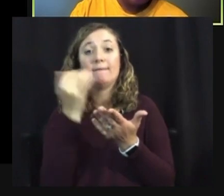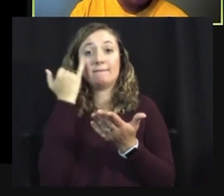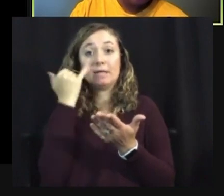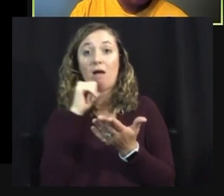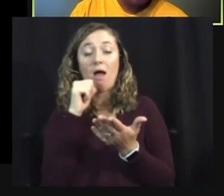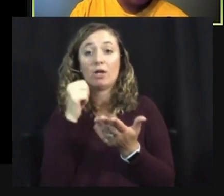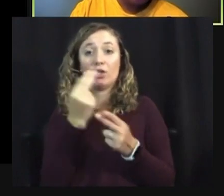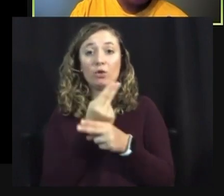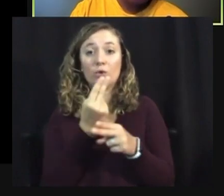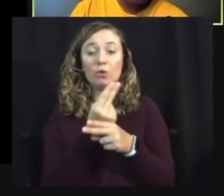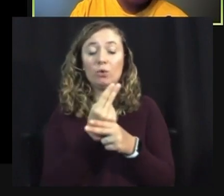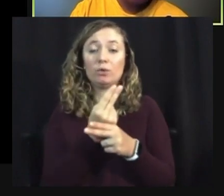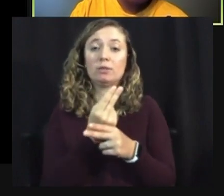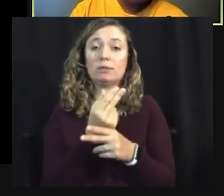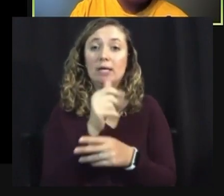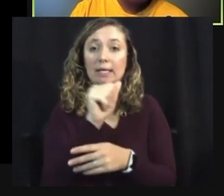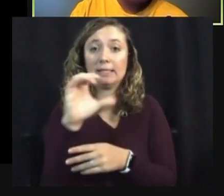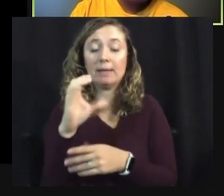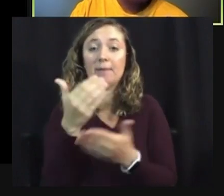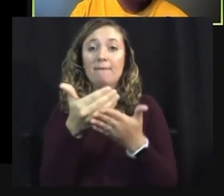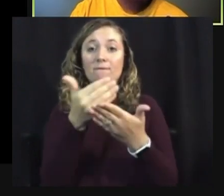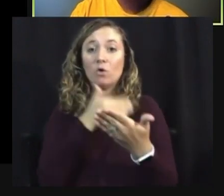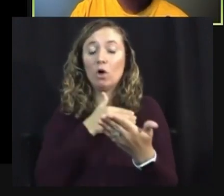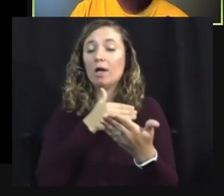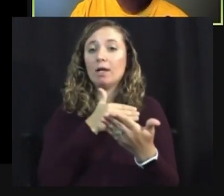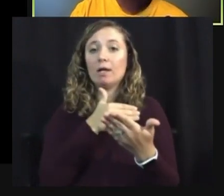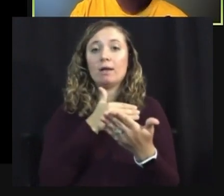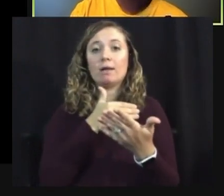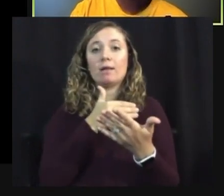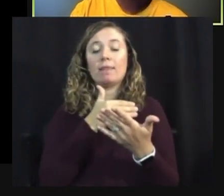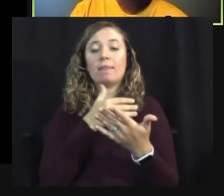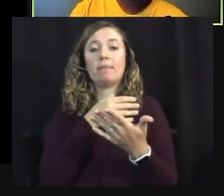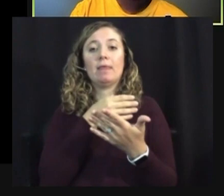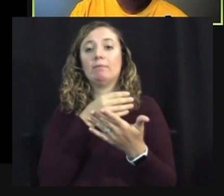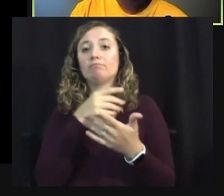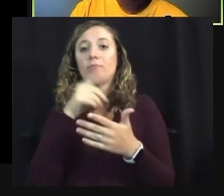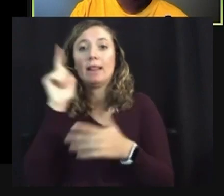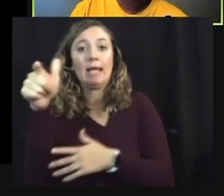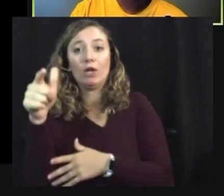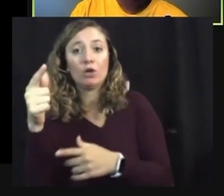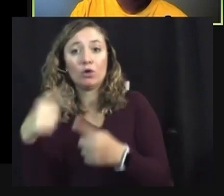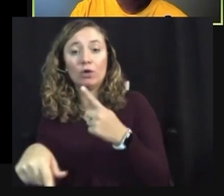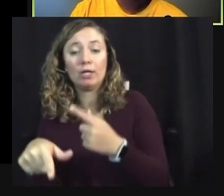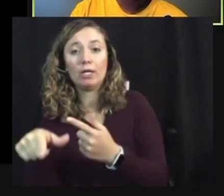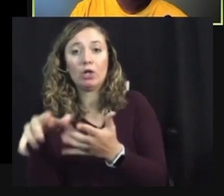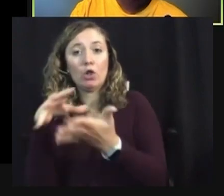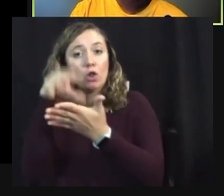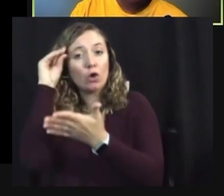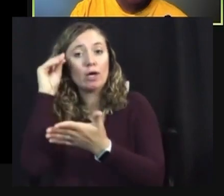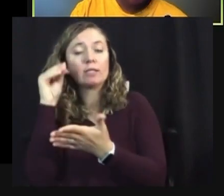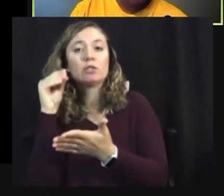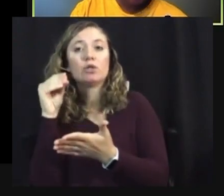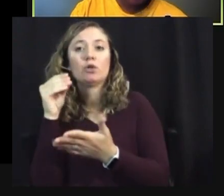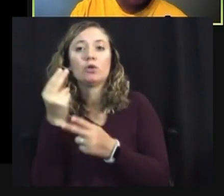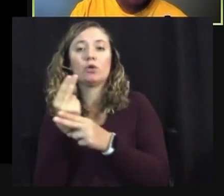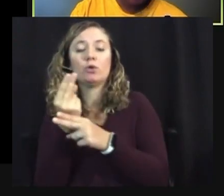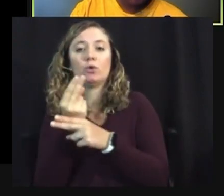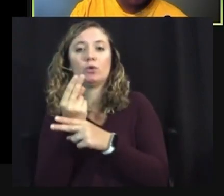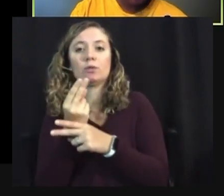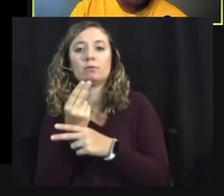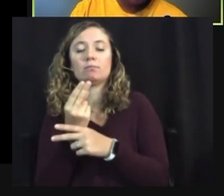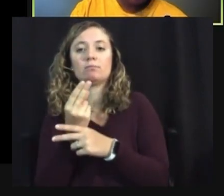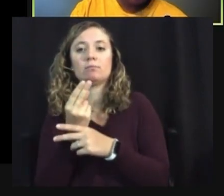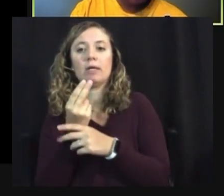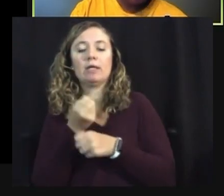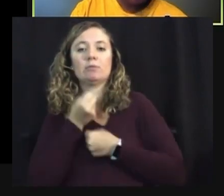my own spontaneous thoughts through speech. And had I had the current AAC technology or techniques